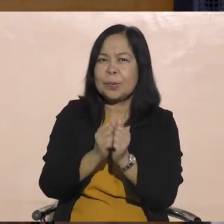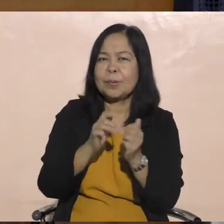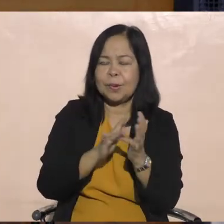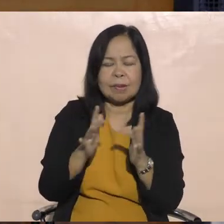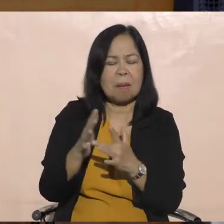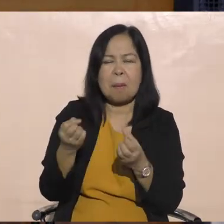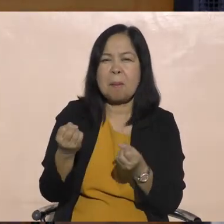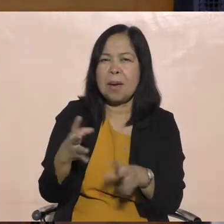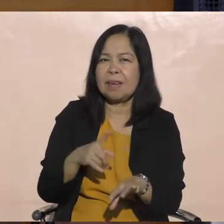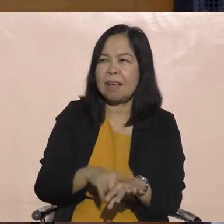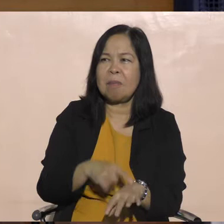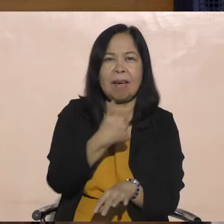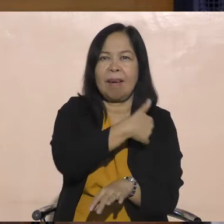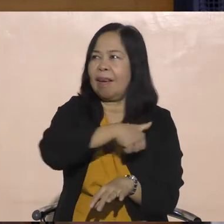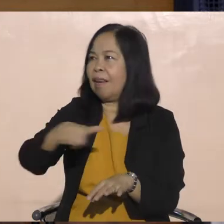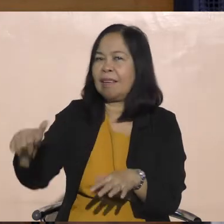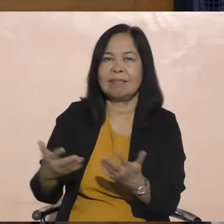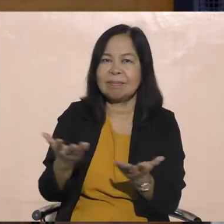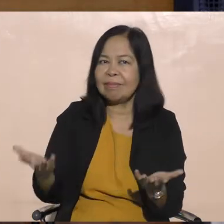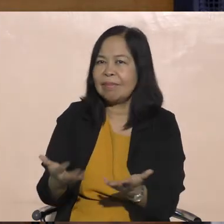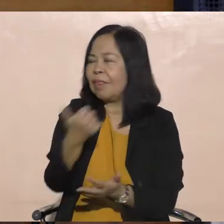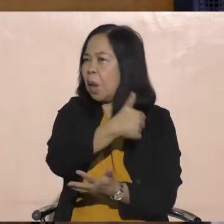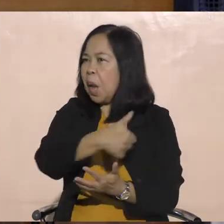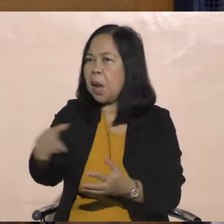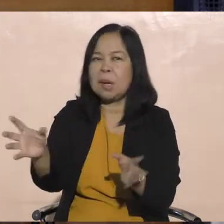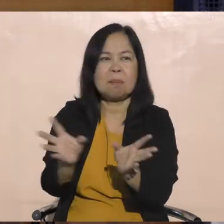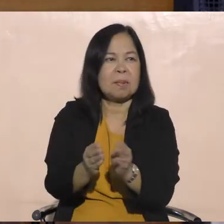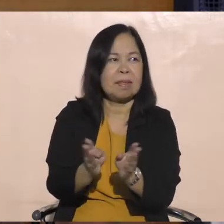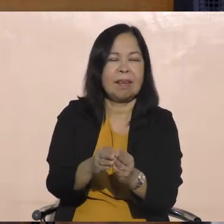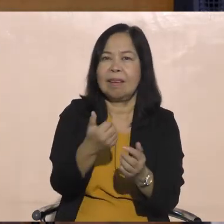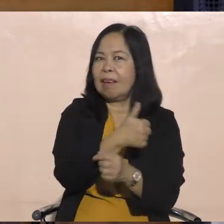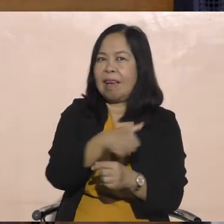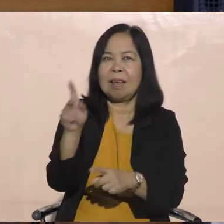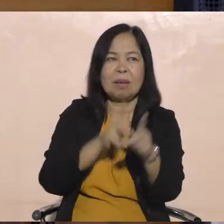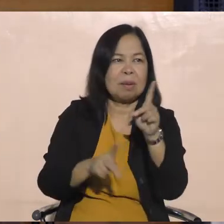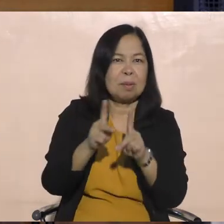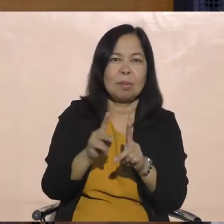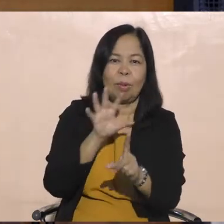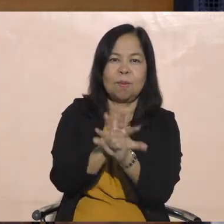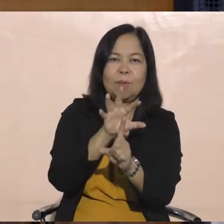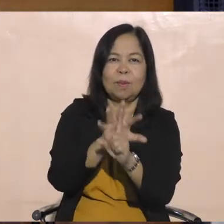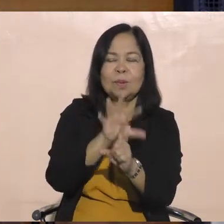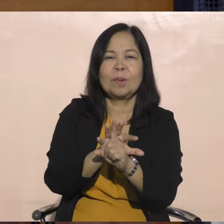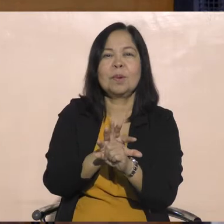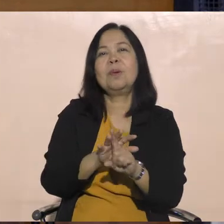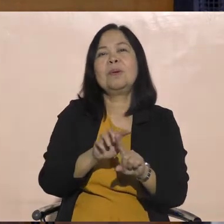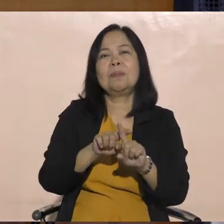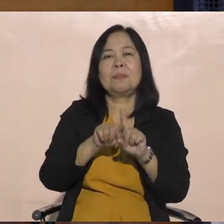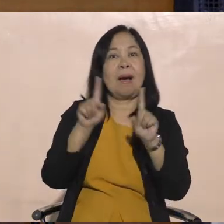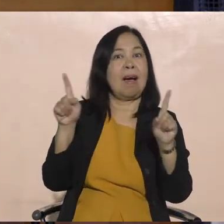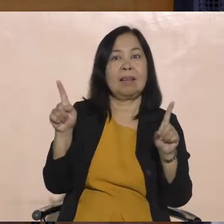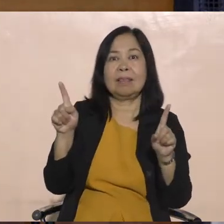enable it to walk. He heals the blind and enable them to see. But you know